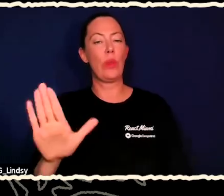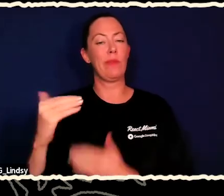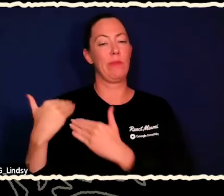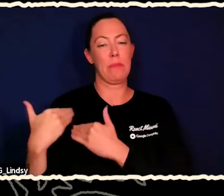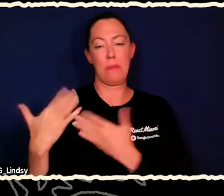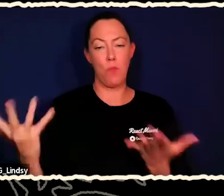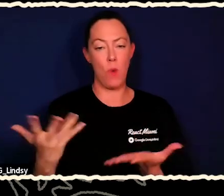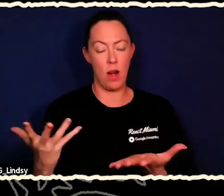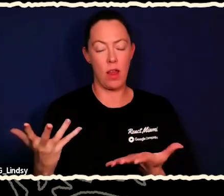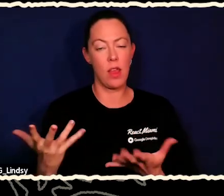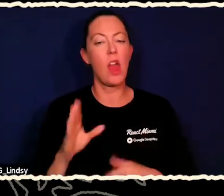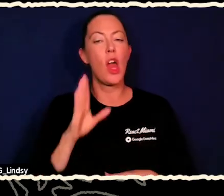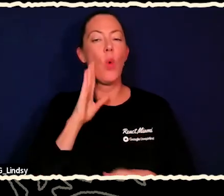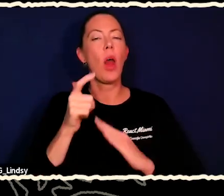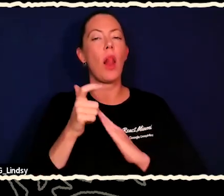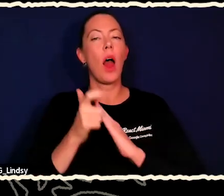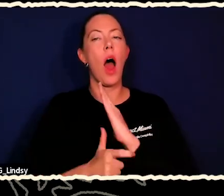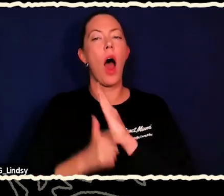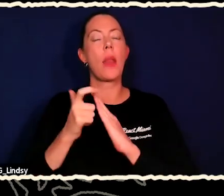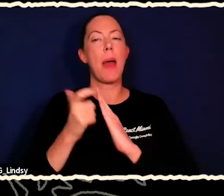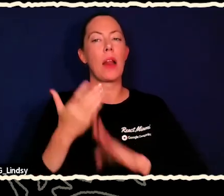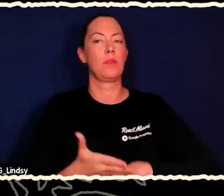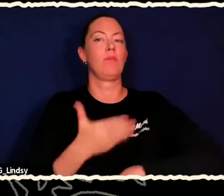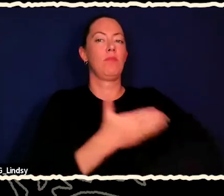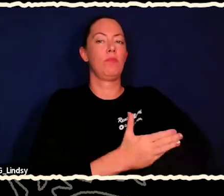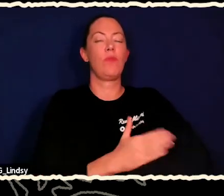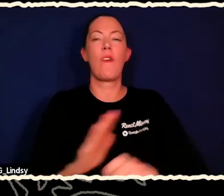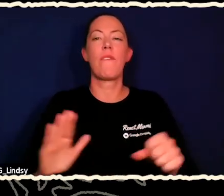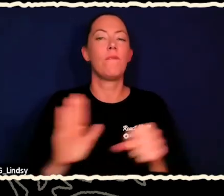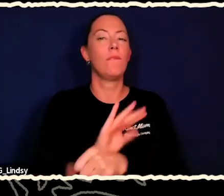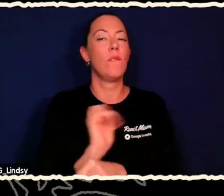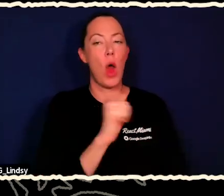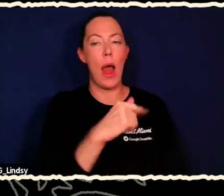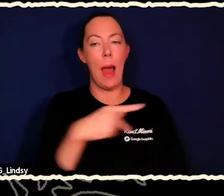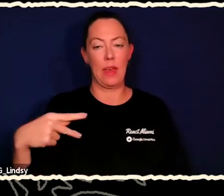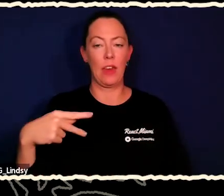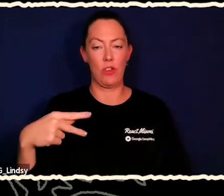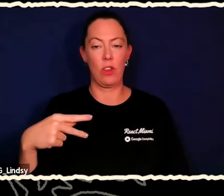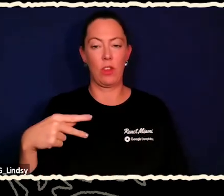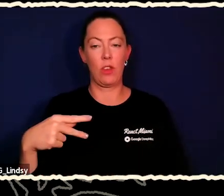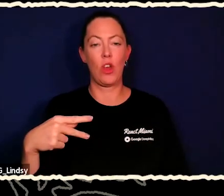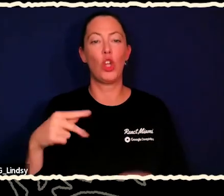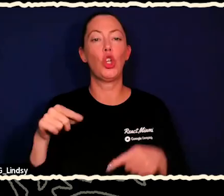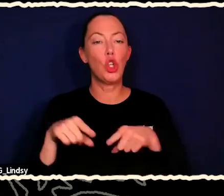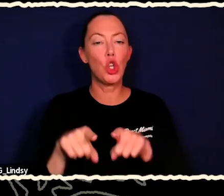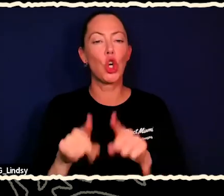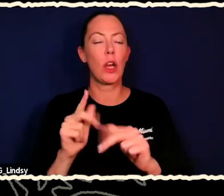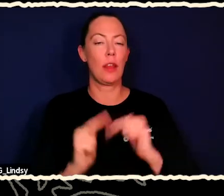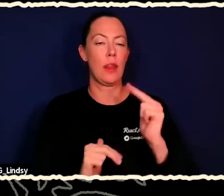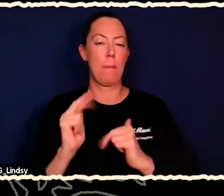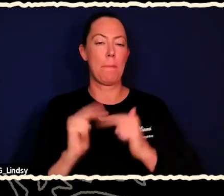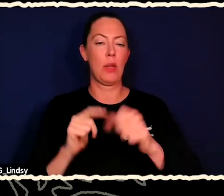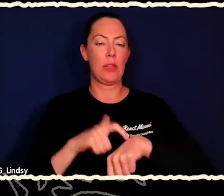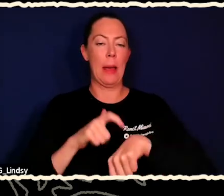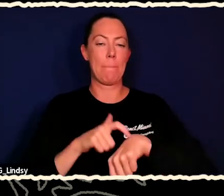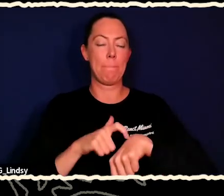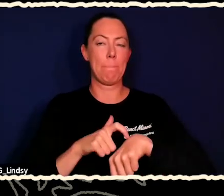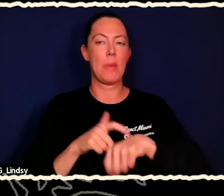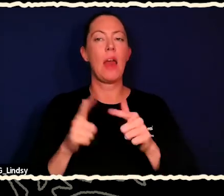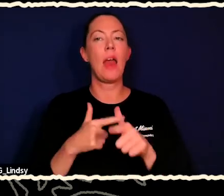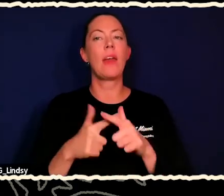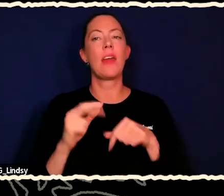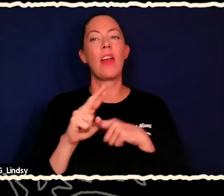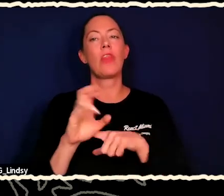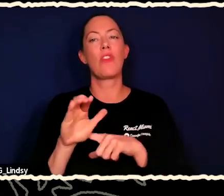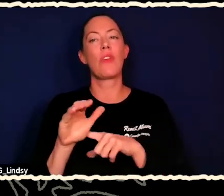to automatically optimize your entire application at build time. And the React team points out that